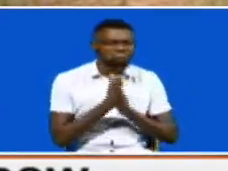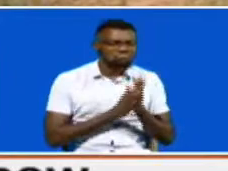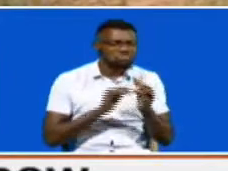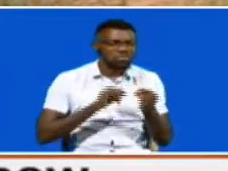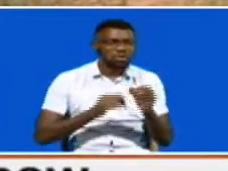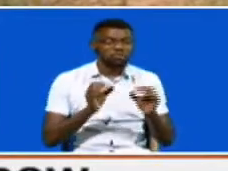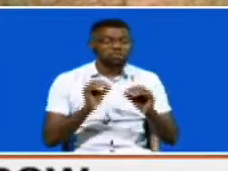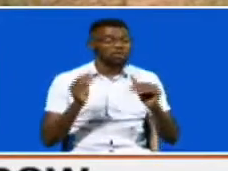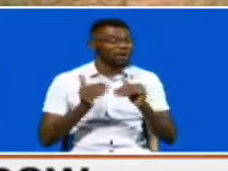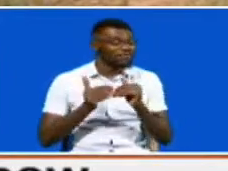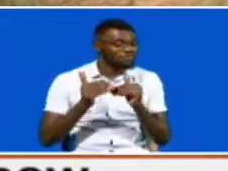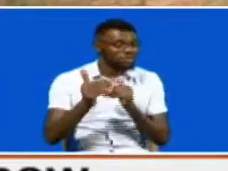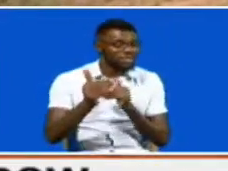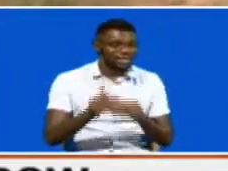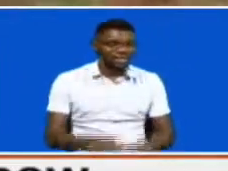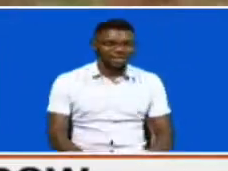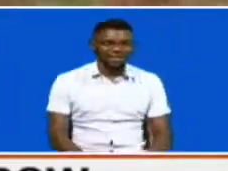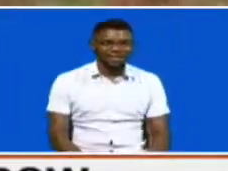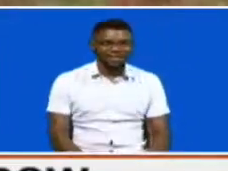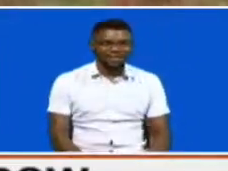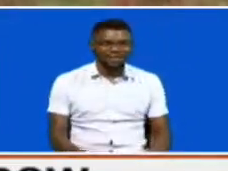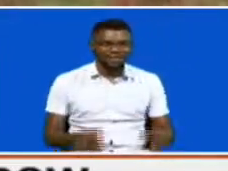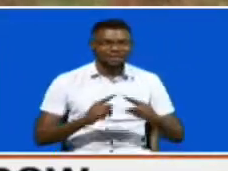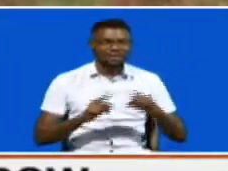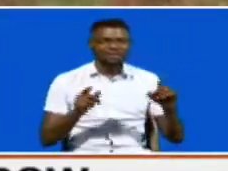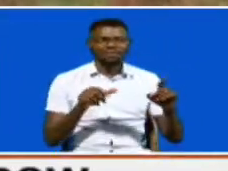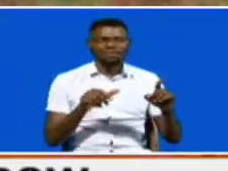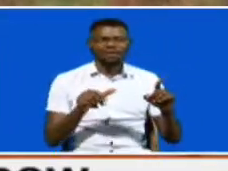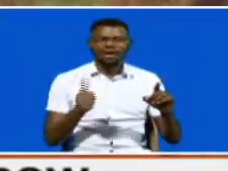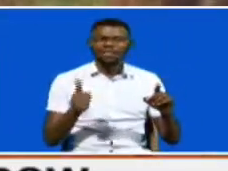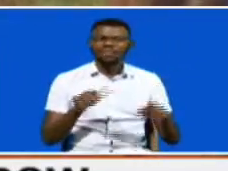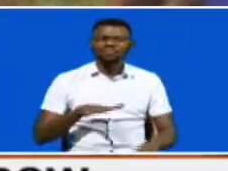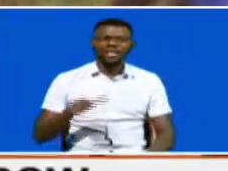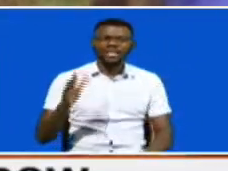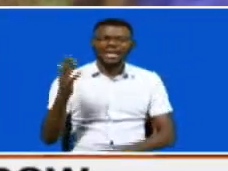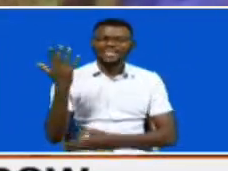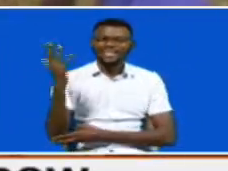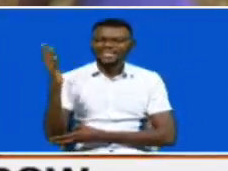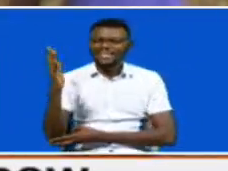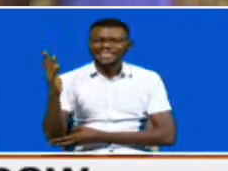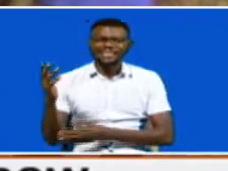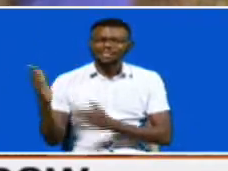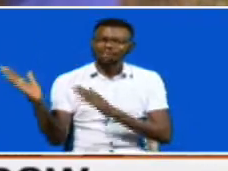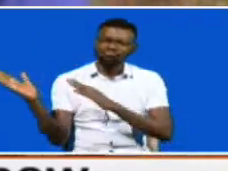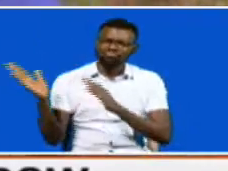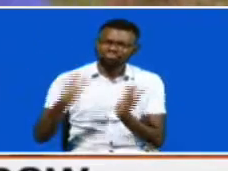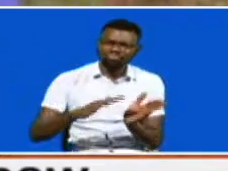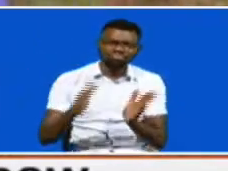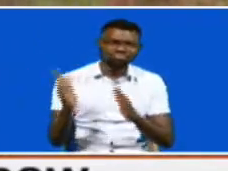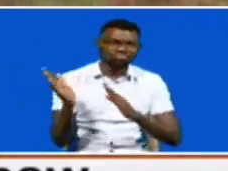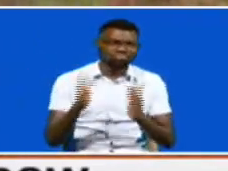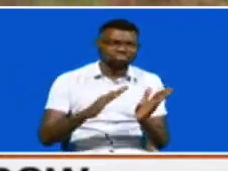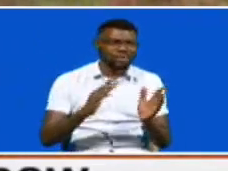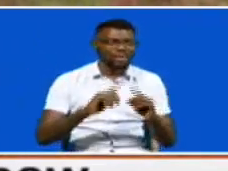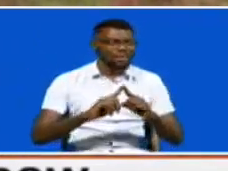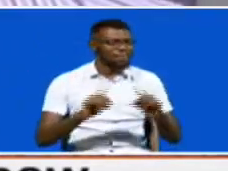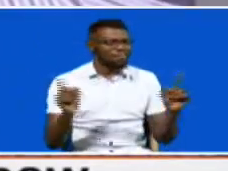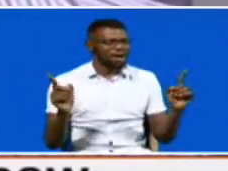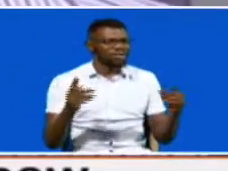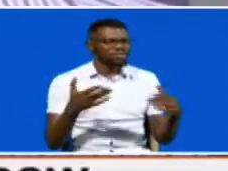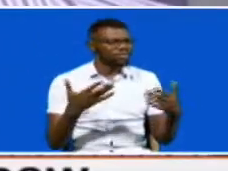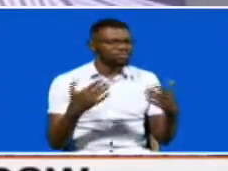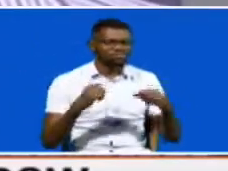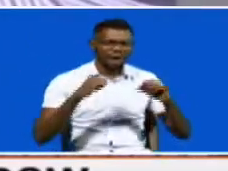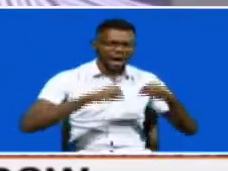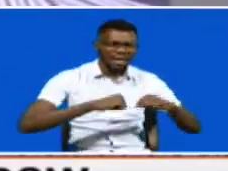some trees adjacent to the airstrip, which belongs to the residents, have been felled, and they claim it is against what they agreed in the